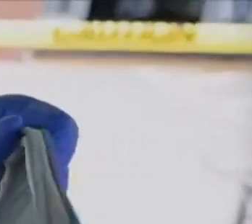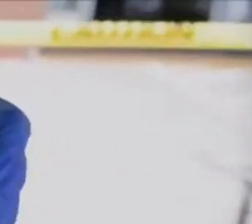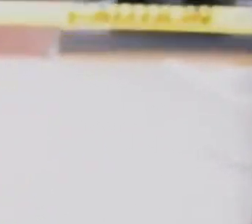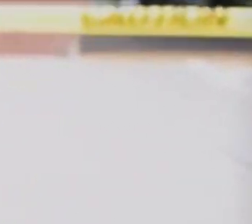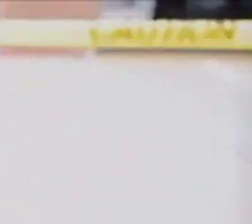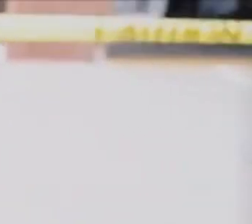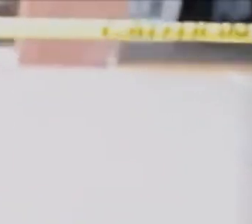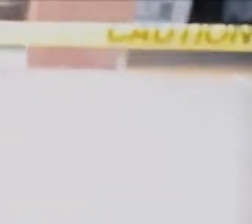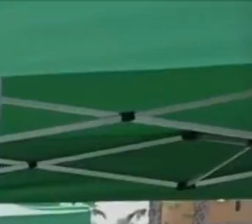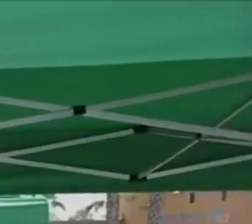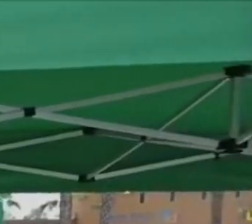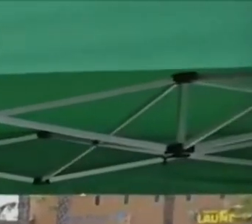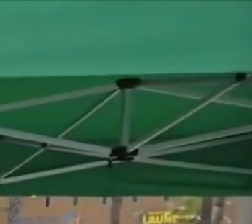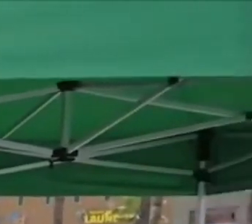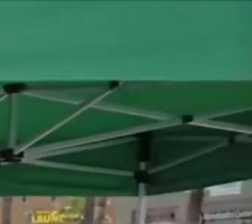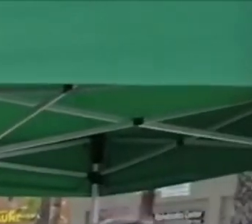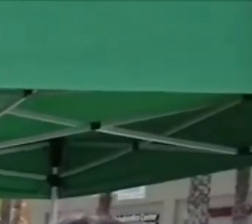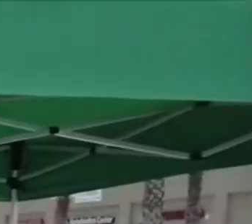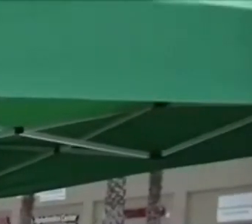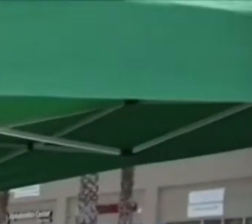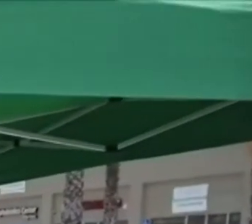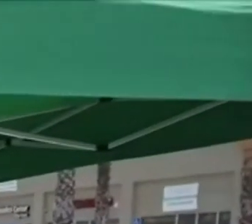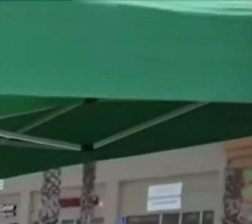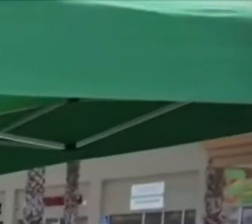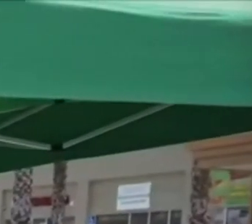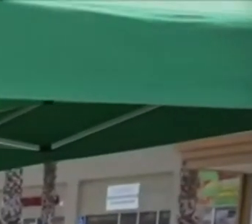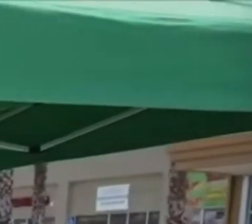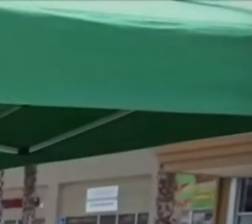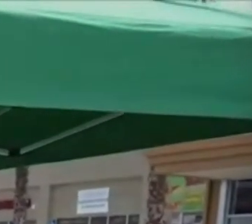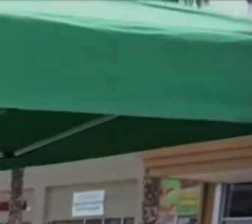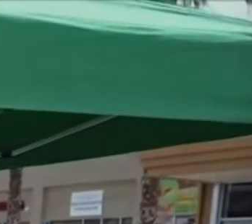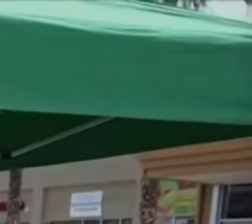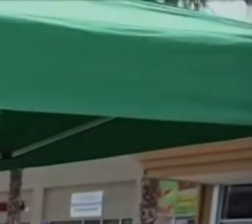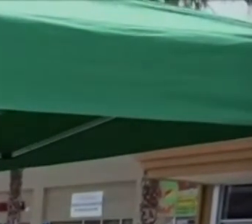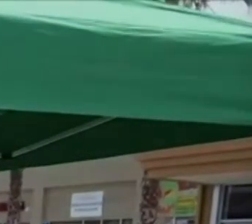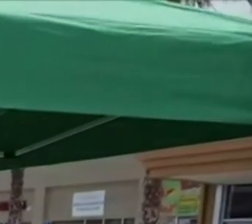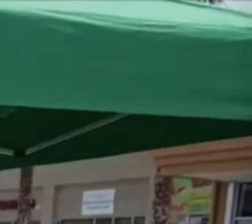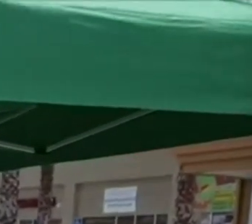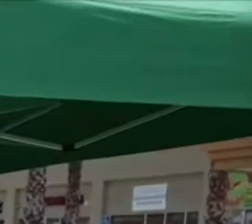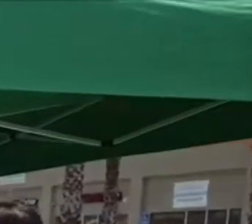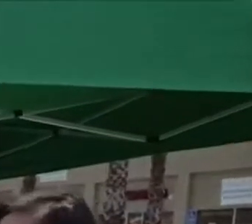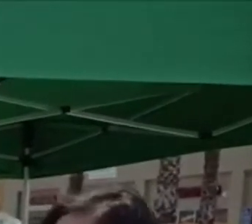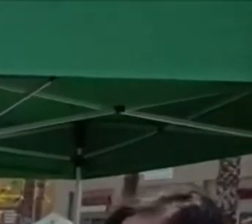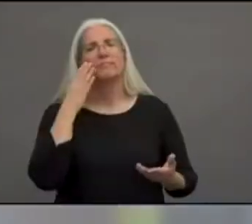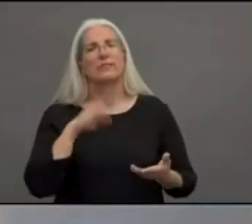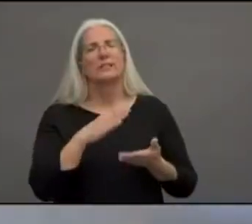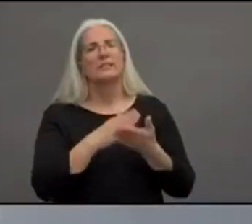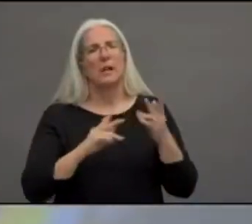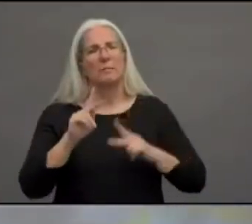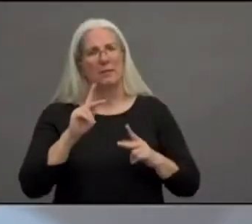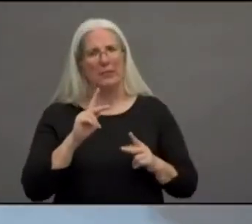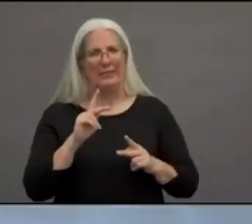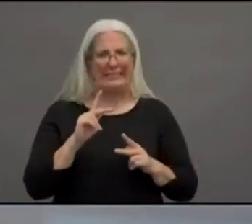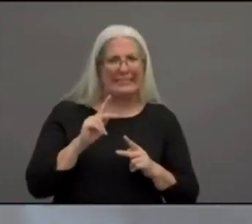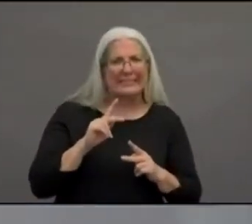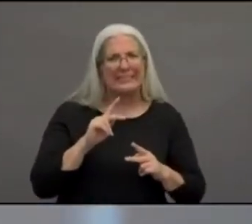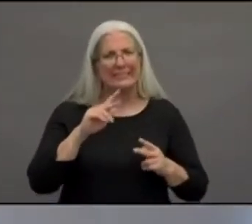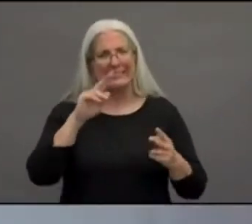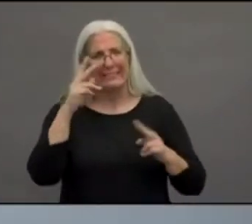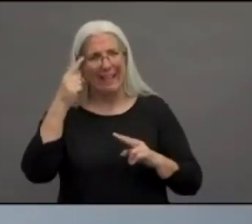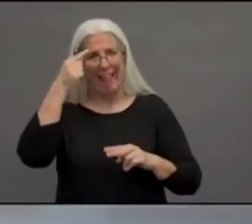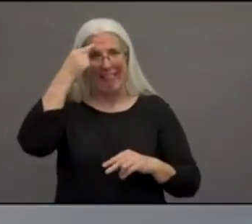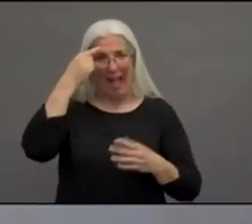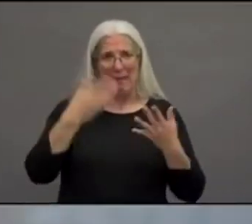letting you know of the results. Great. I know there's a misconception that it's painful, and thankfully we see it